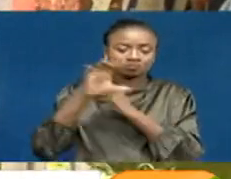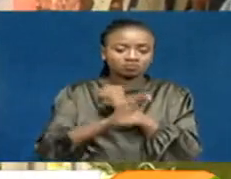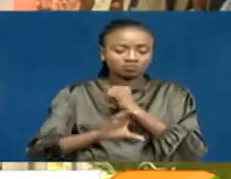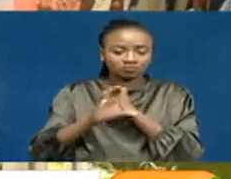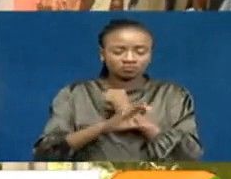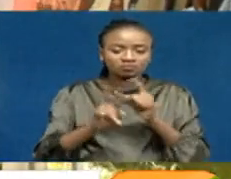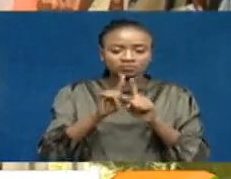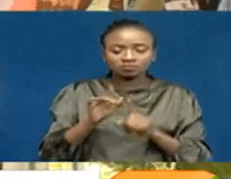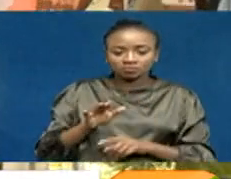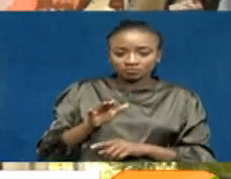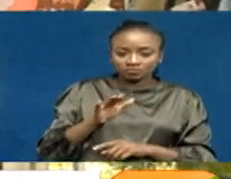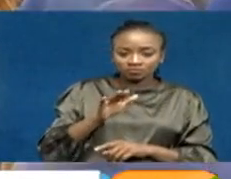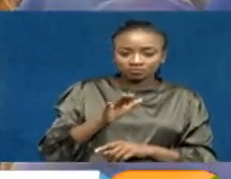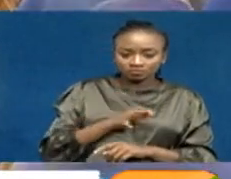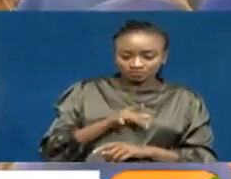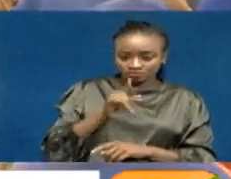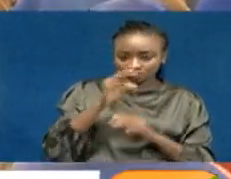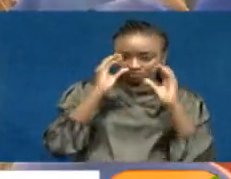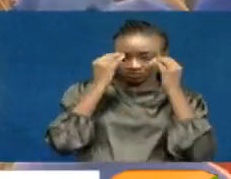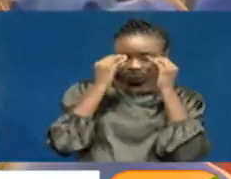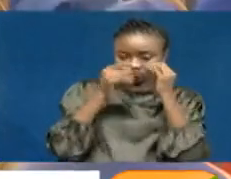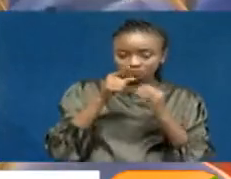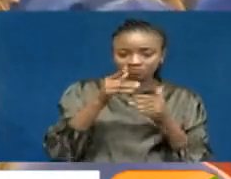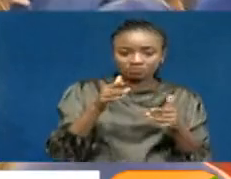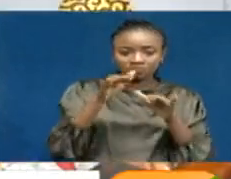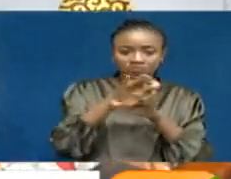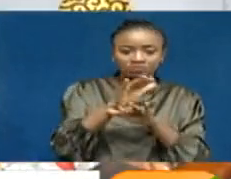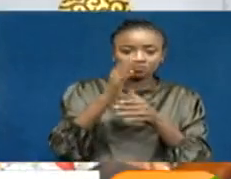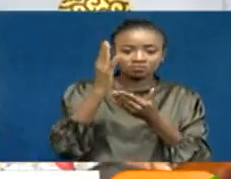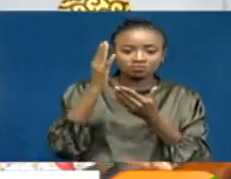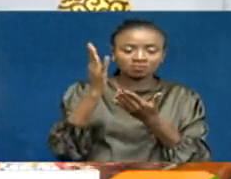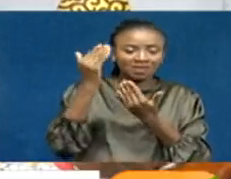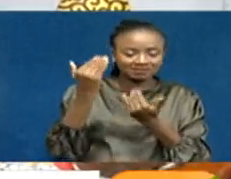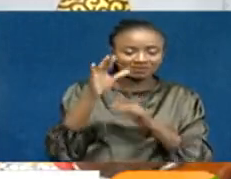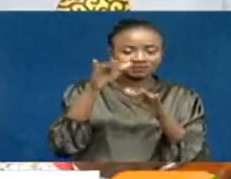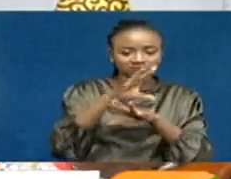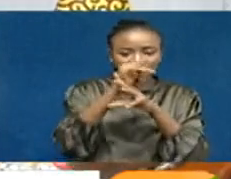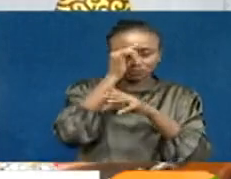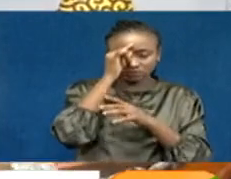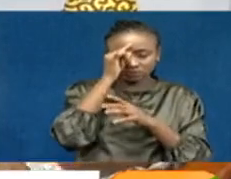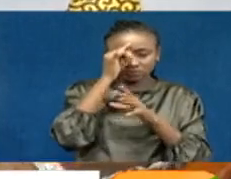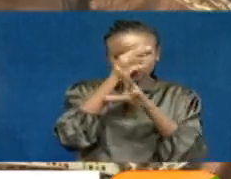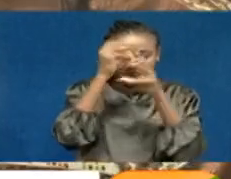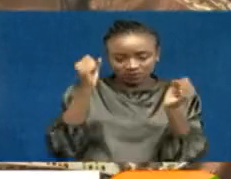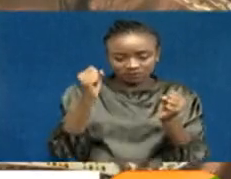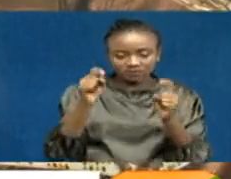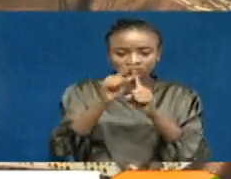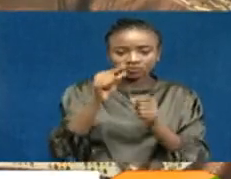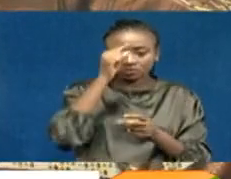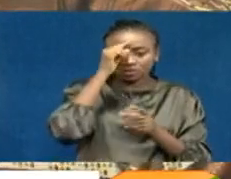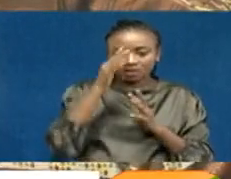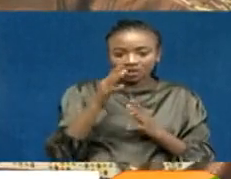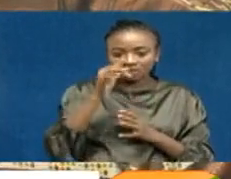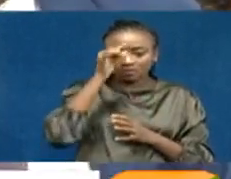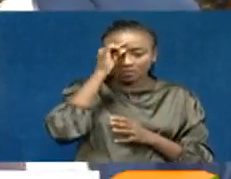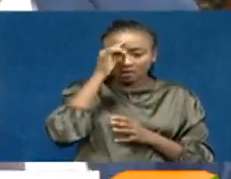Raila Odinga's running mate in the Azimio La Umoja One Kenya coalition, Martha Karua, and Kiambu Governor James Noro, together with his